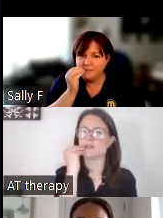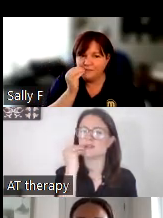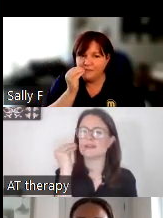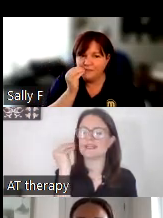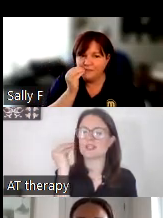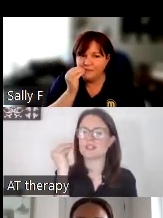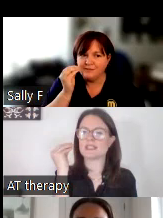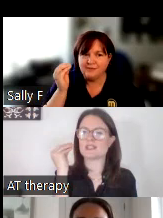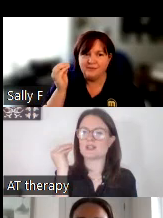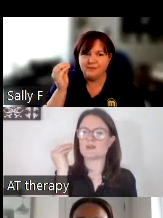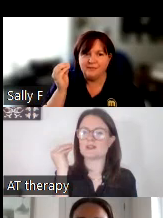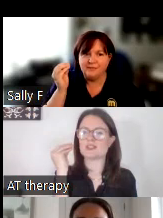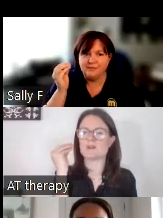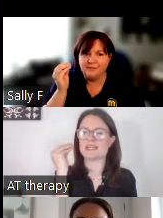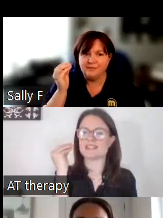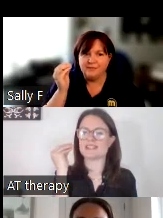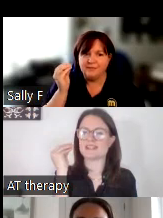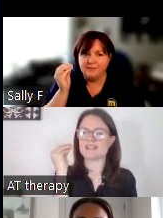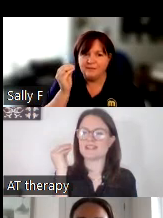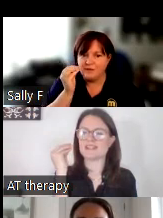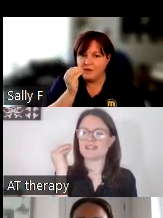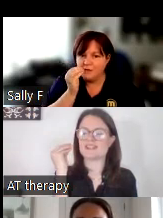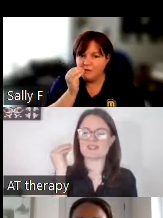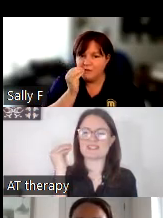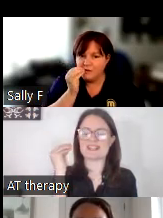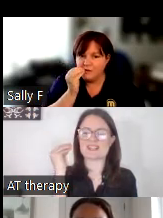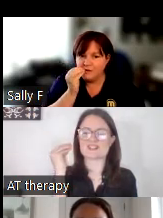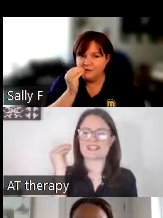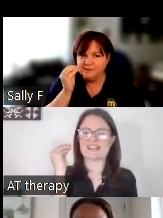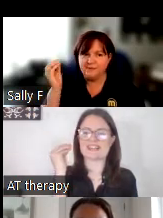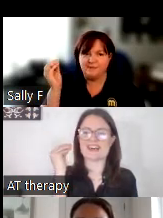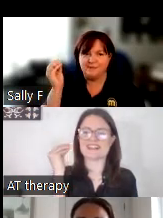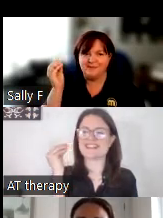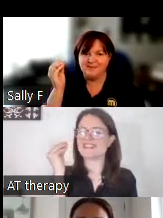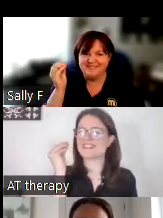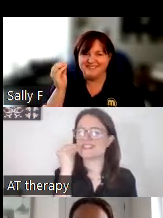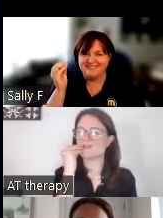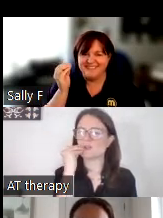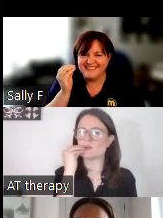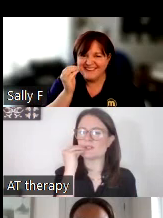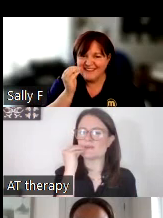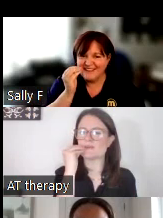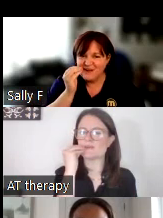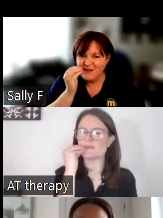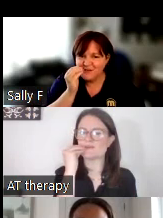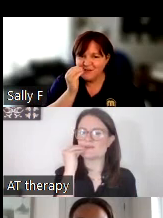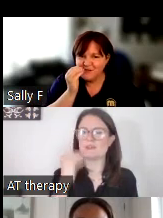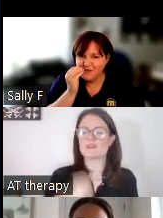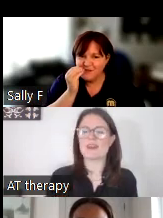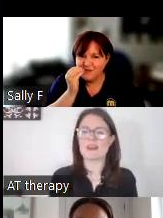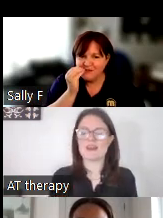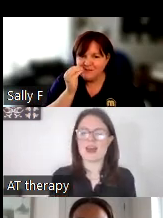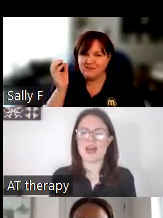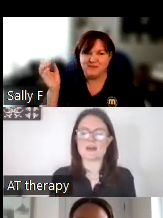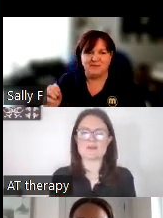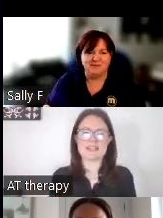taps, it turns into to eat. Just a little extra sign there. Food.